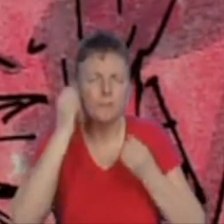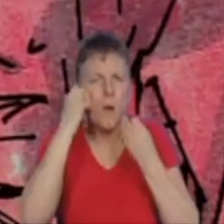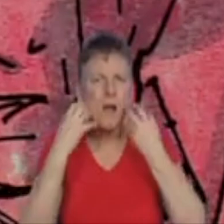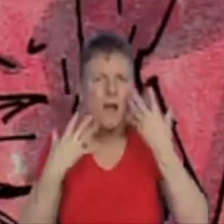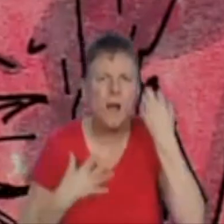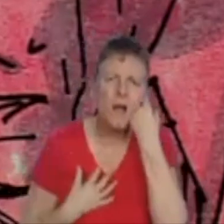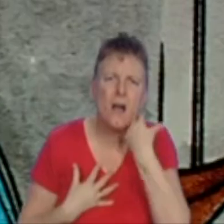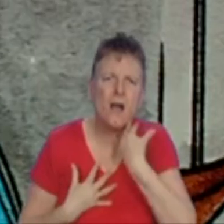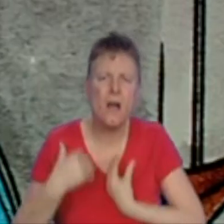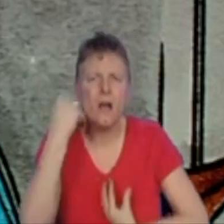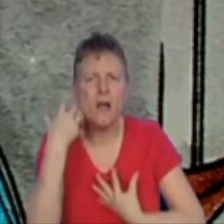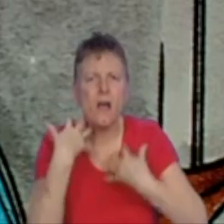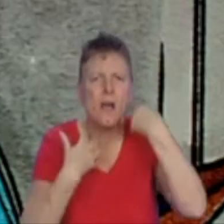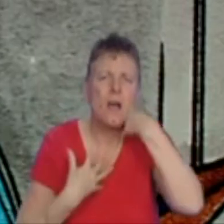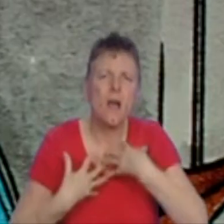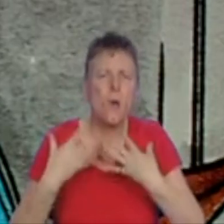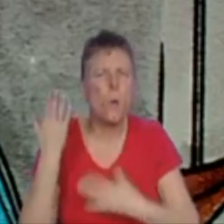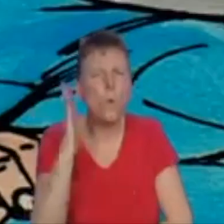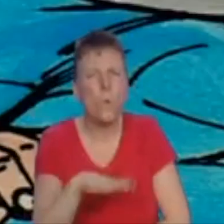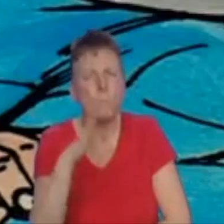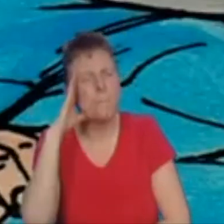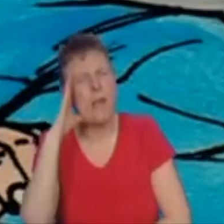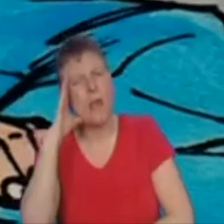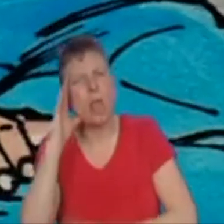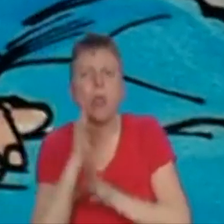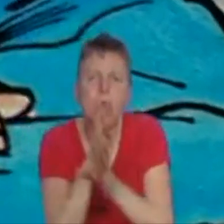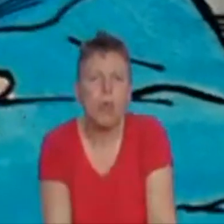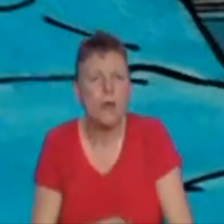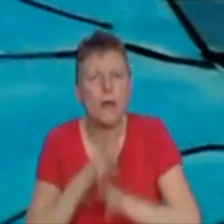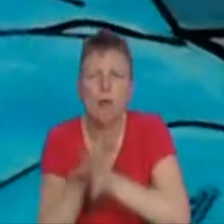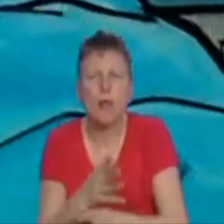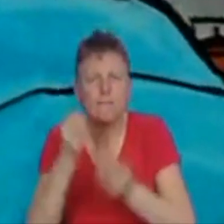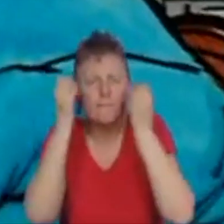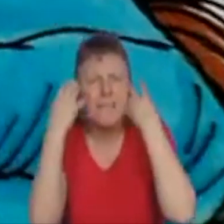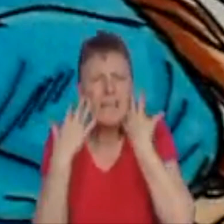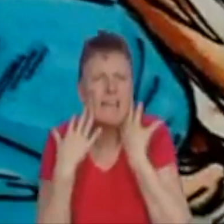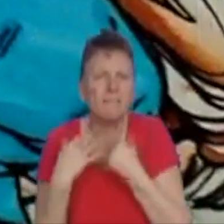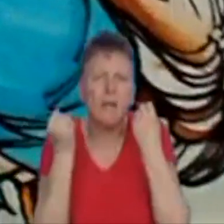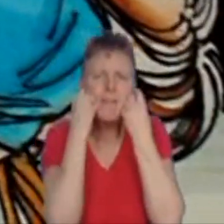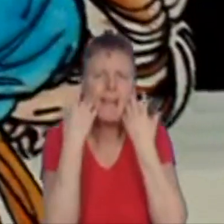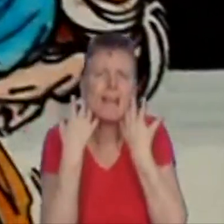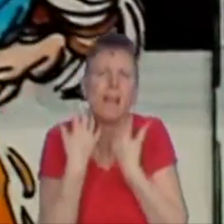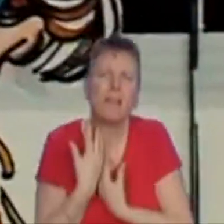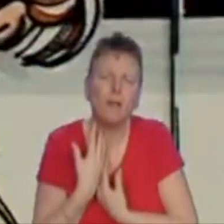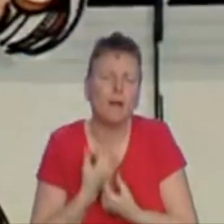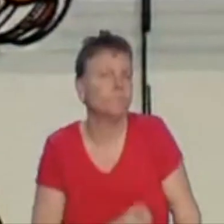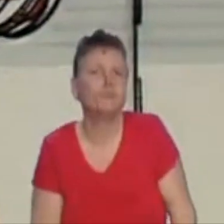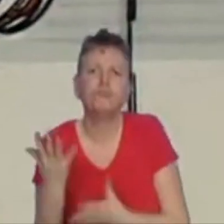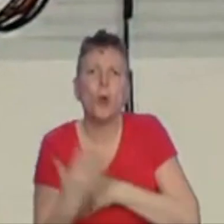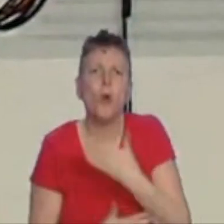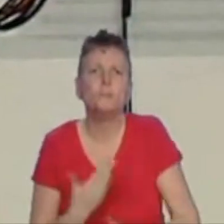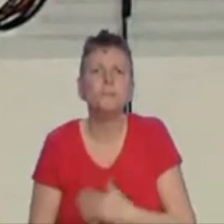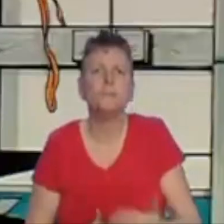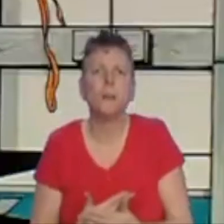and fevered. His leg had stiffened so badly, a friend rushed him to hospital, though surgeons did not detect the toxic substance in